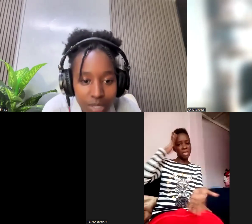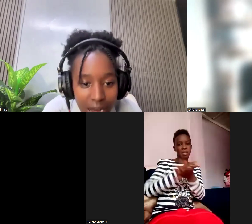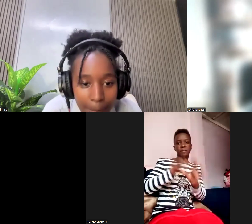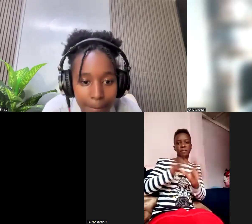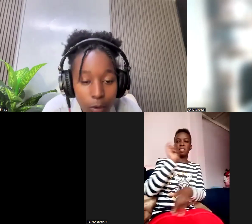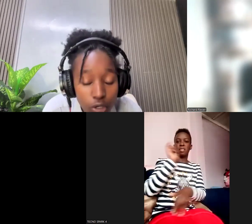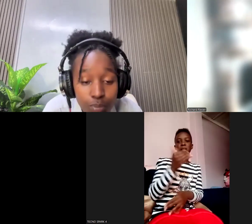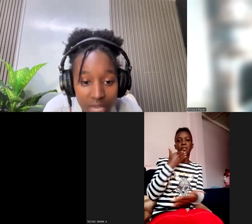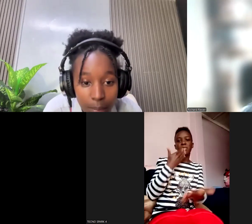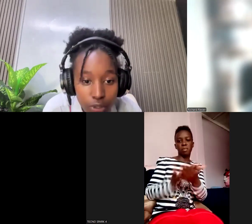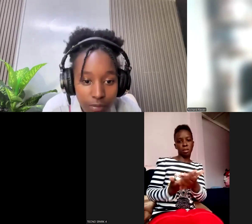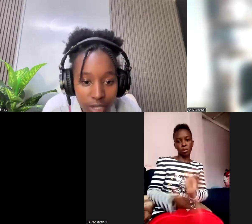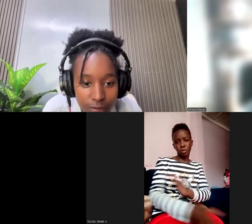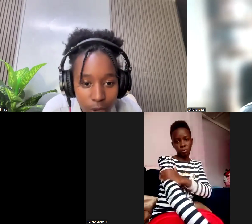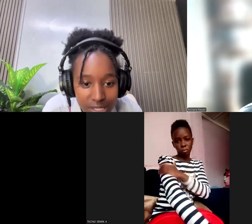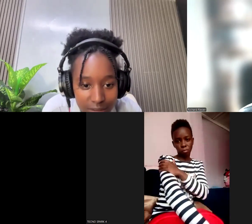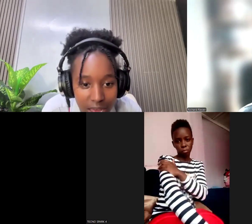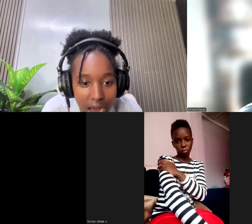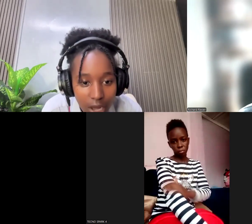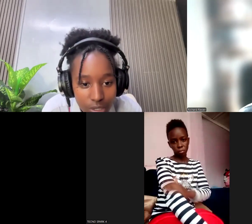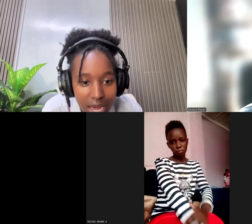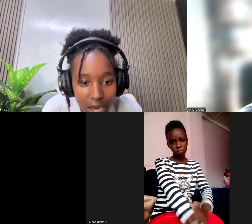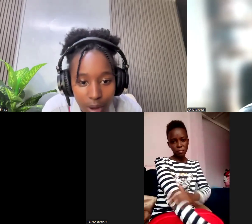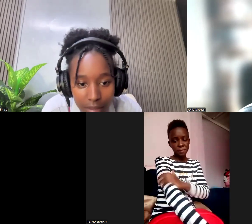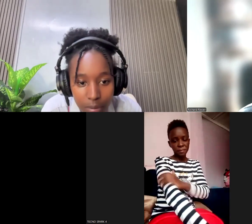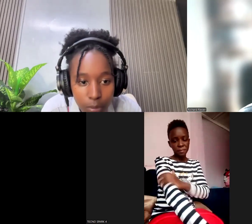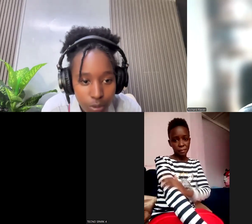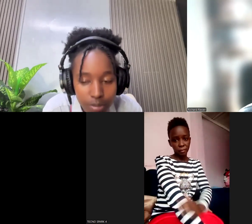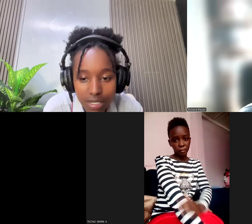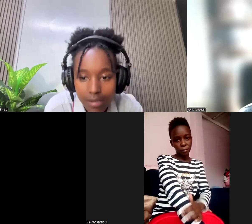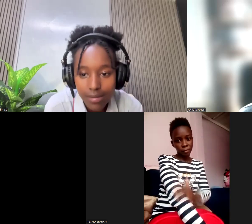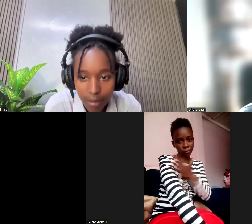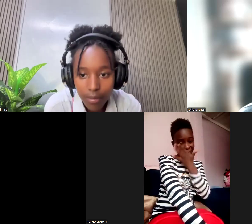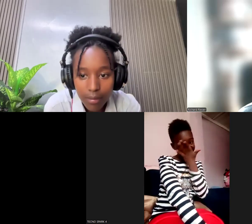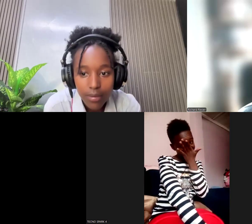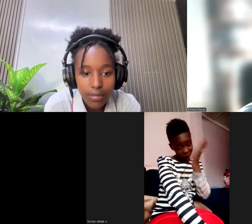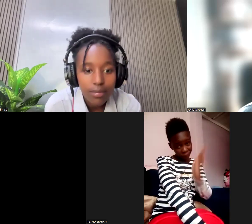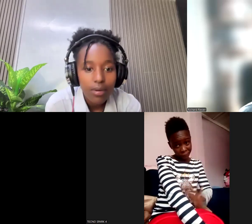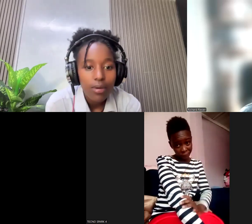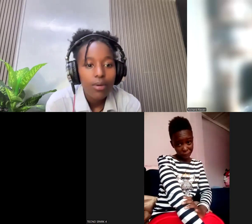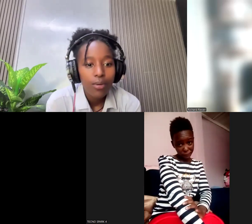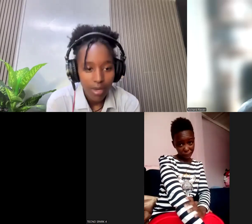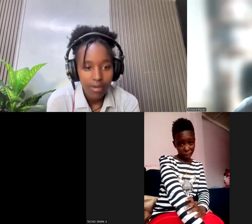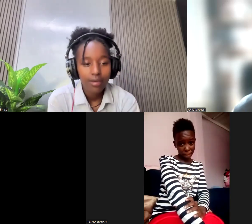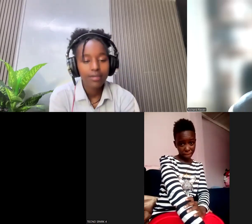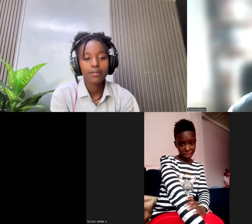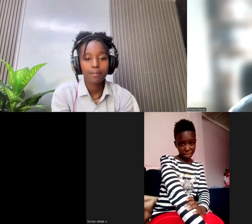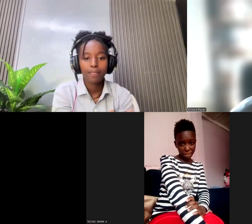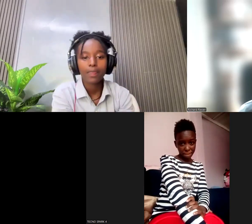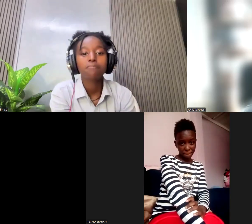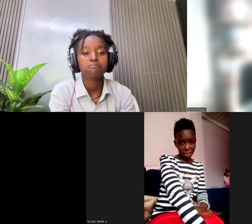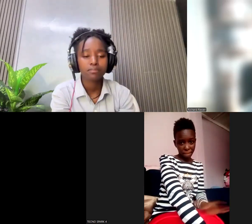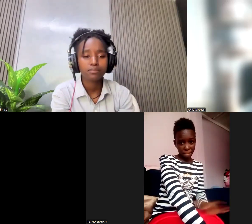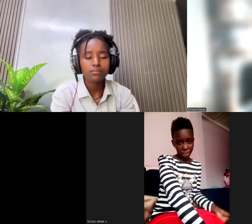able to advocate for ourselves and not allow other people to put us down. Can I